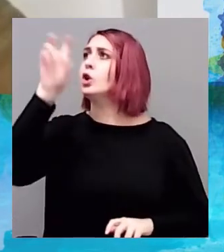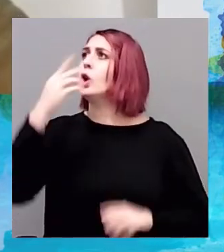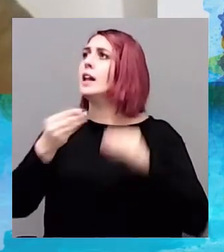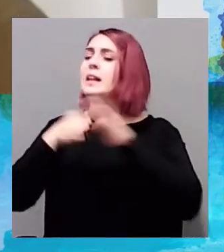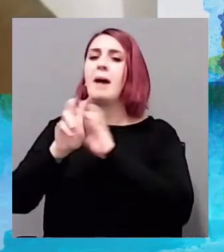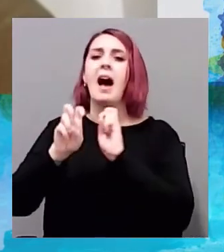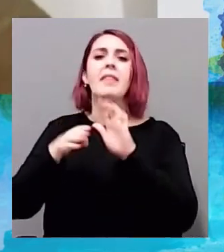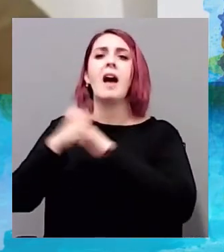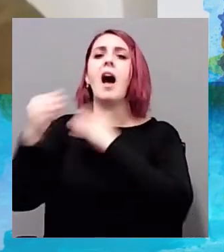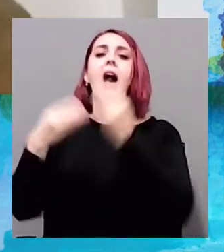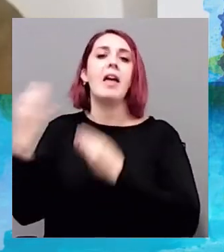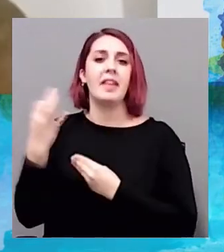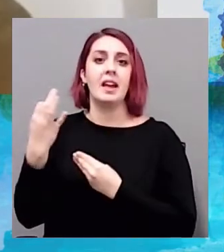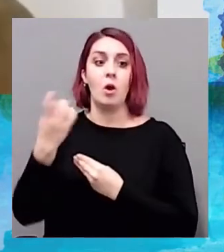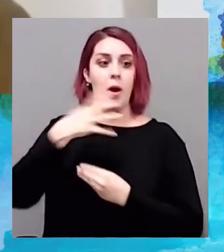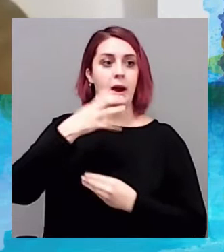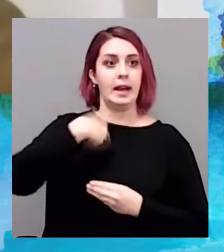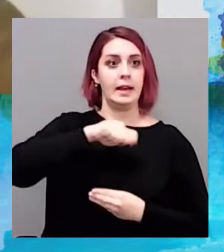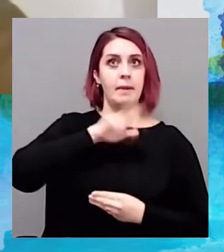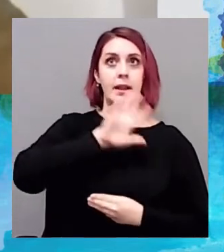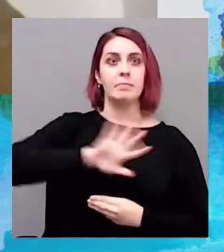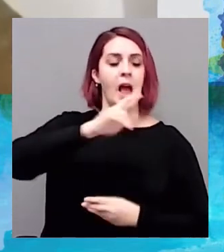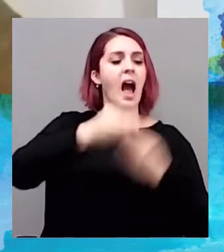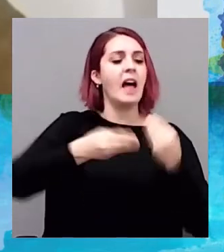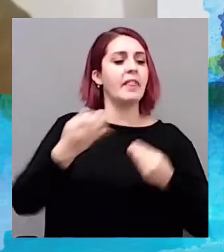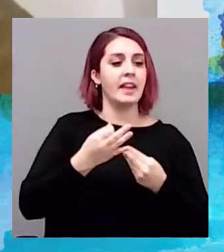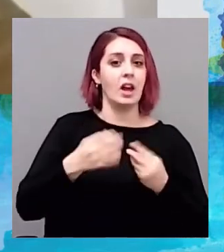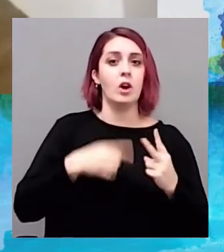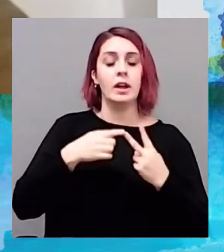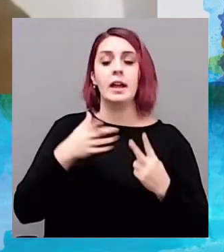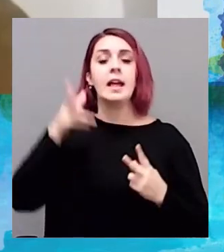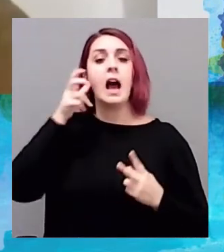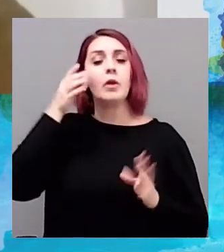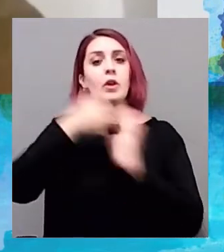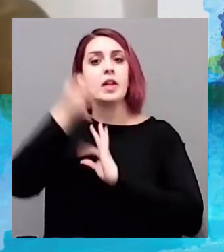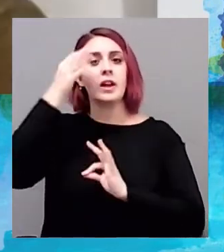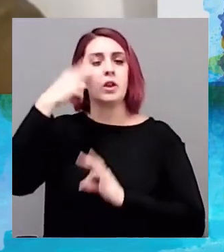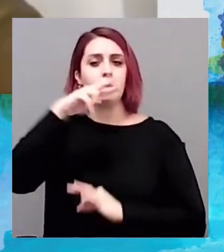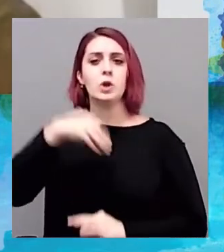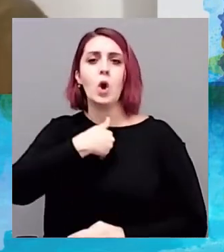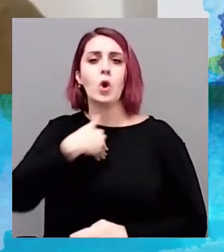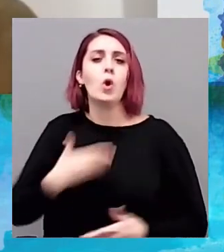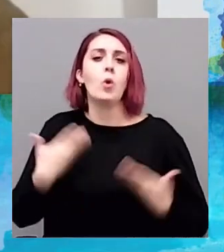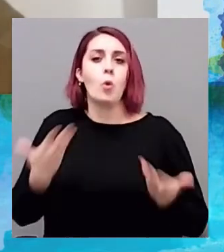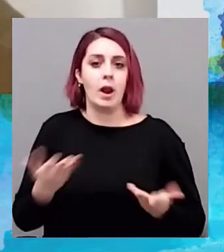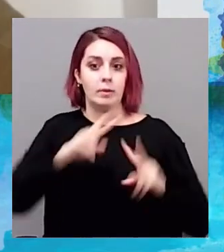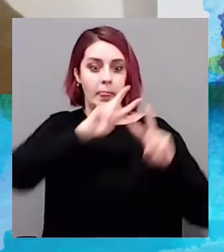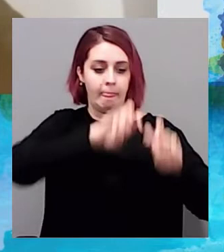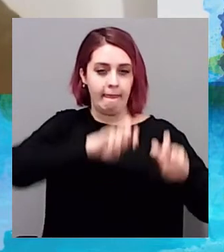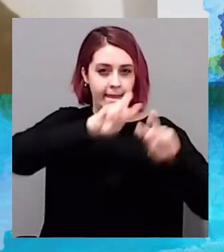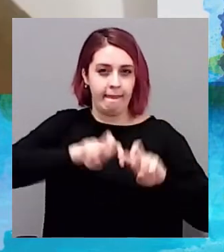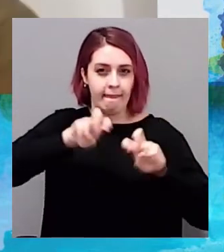are doing for accessibility, what we do in Spain in accessibility, what is the role of audio description in